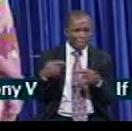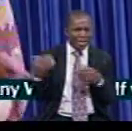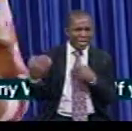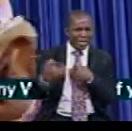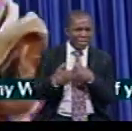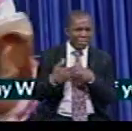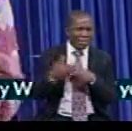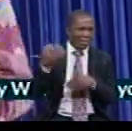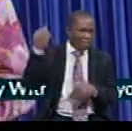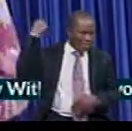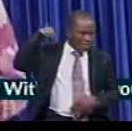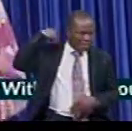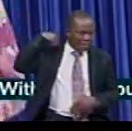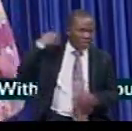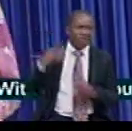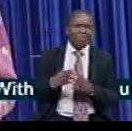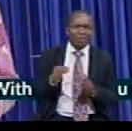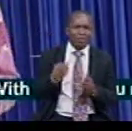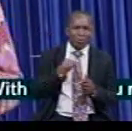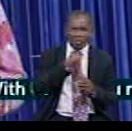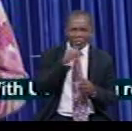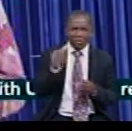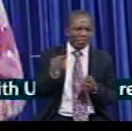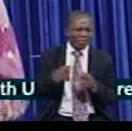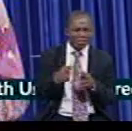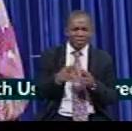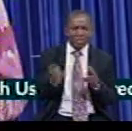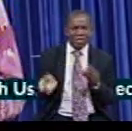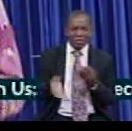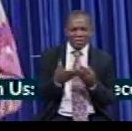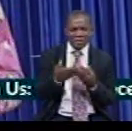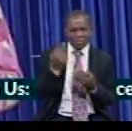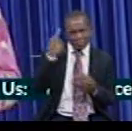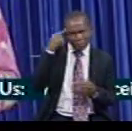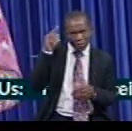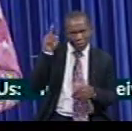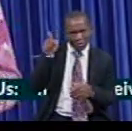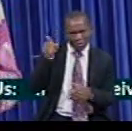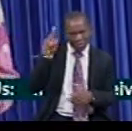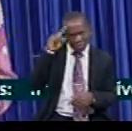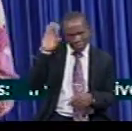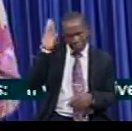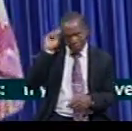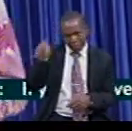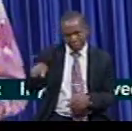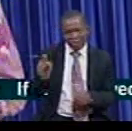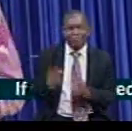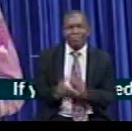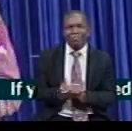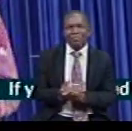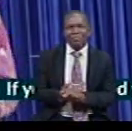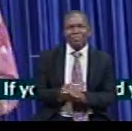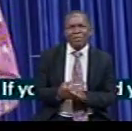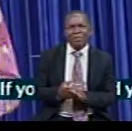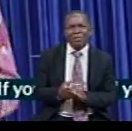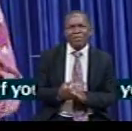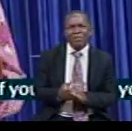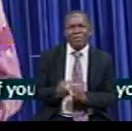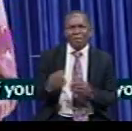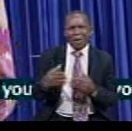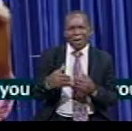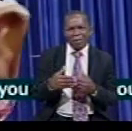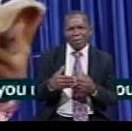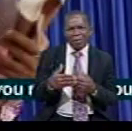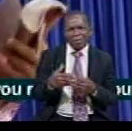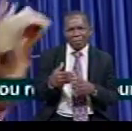easy. Close to a week, I was seriously suffering of that pain. But after I